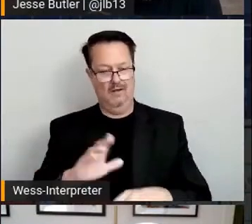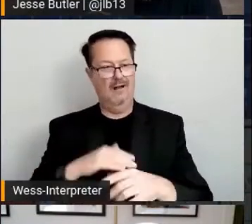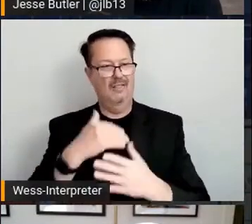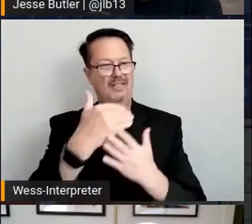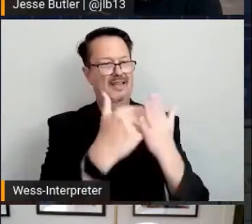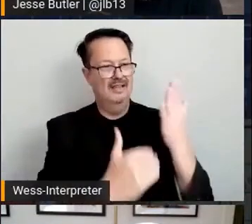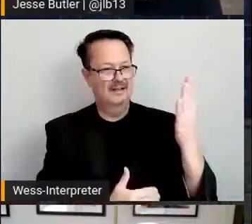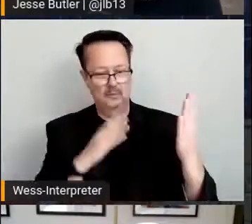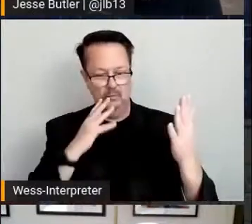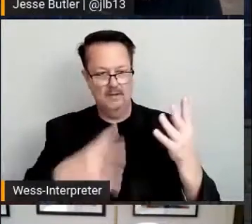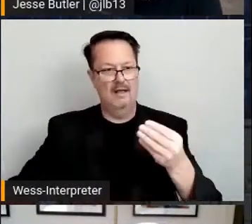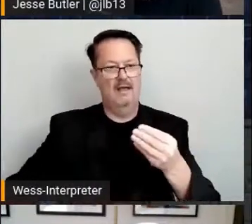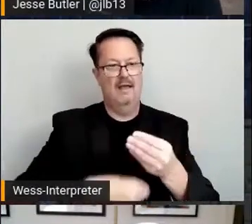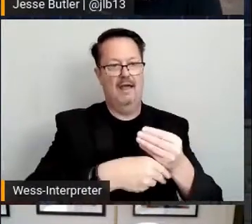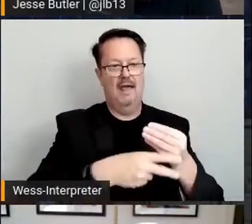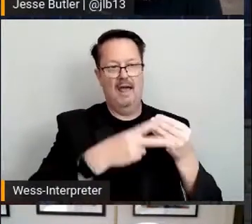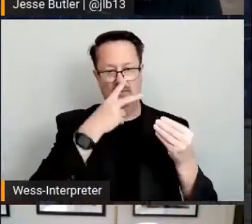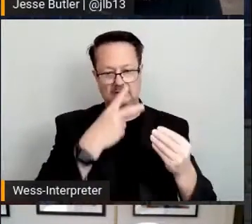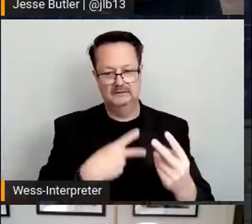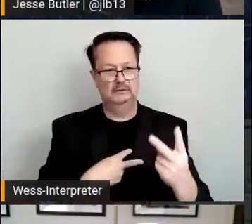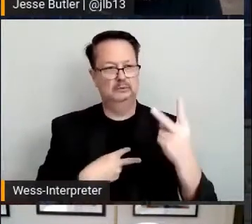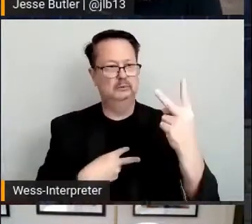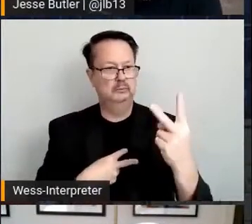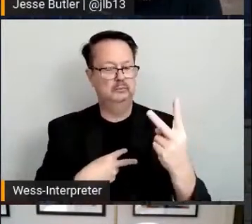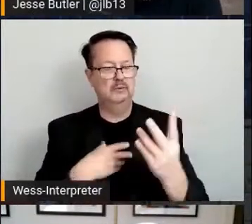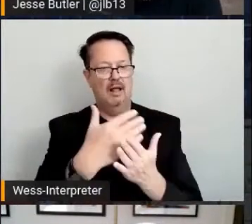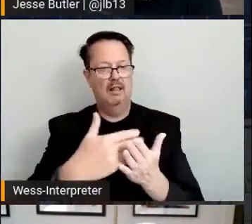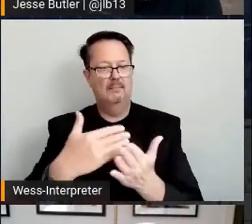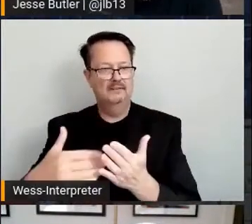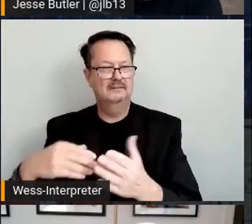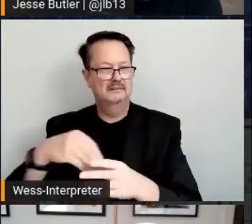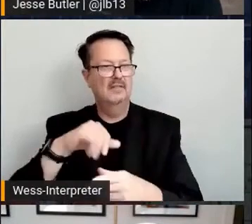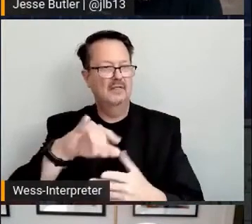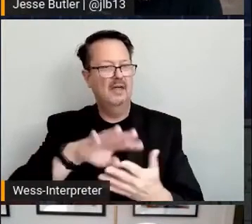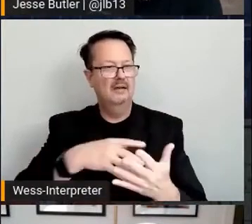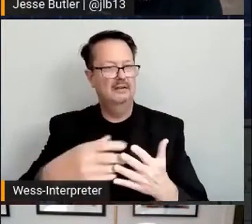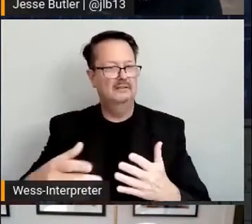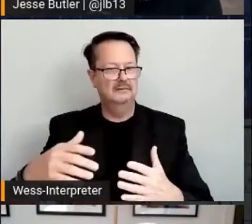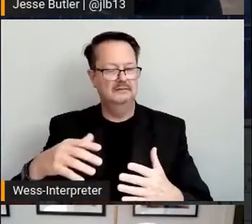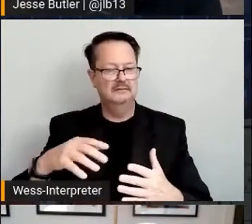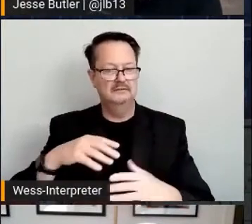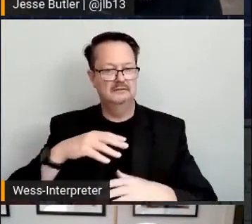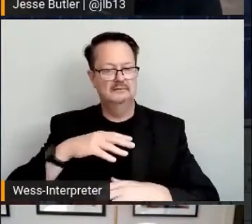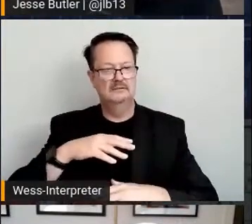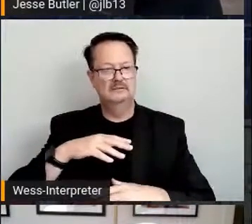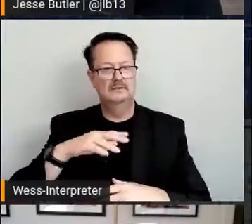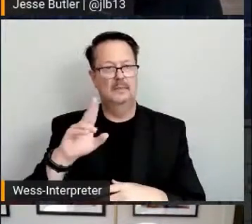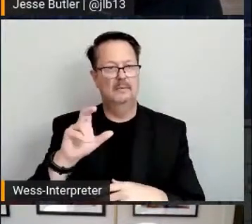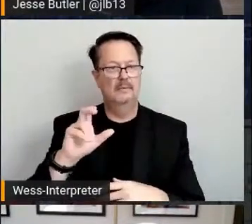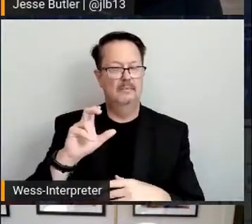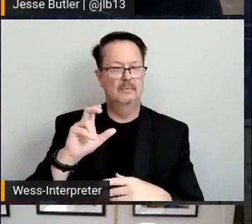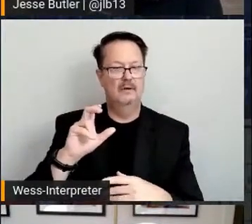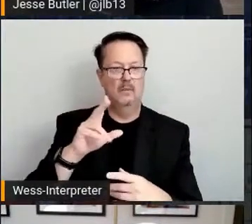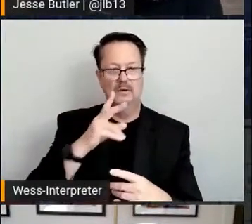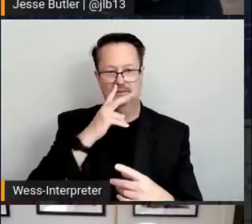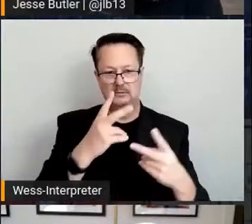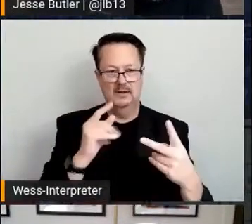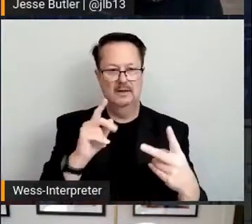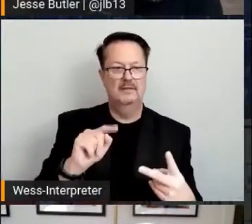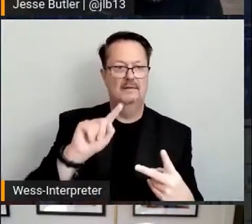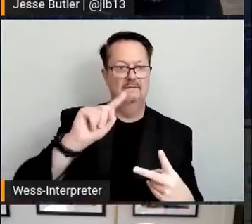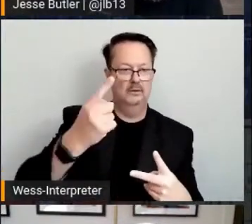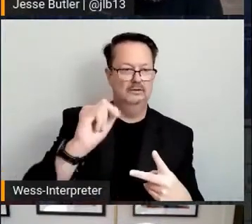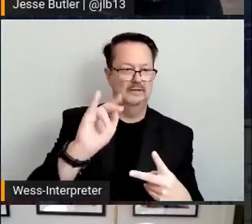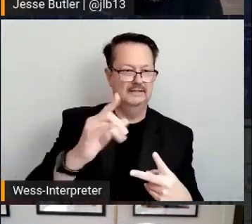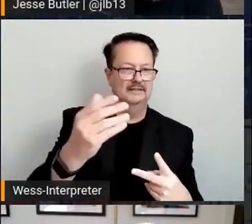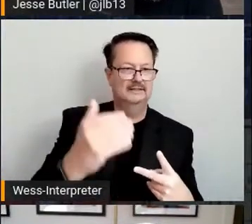see two elements in the DynamoDB table. So we're gonna see here the items of the DynamoDB table. There is the first ID and the second ID.